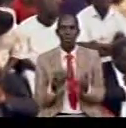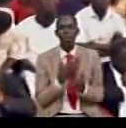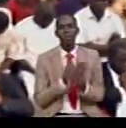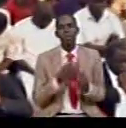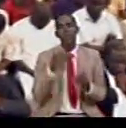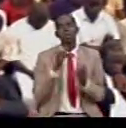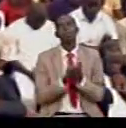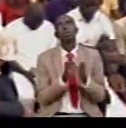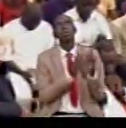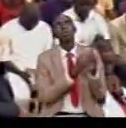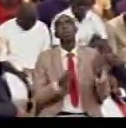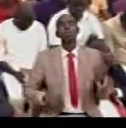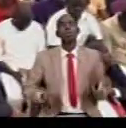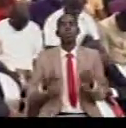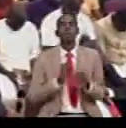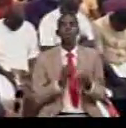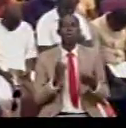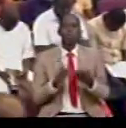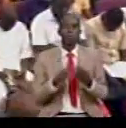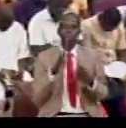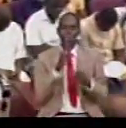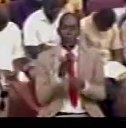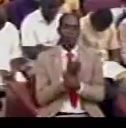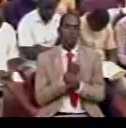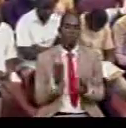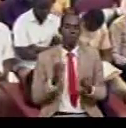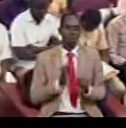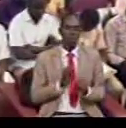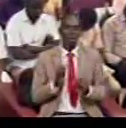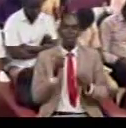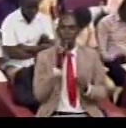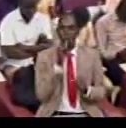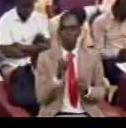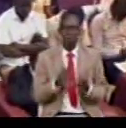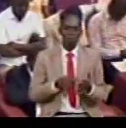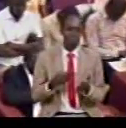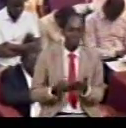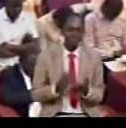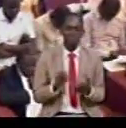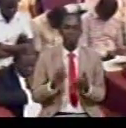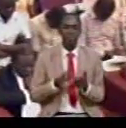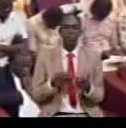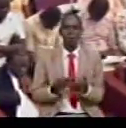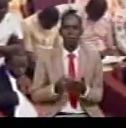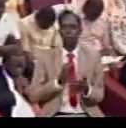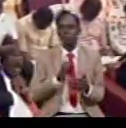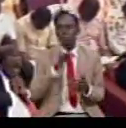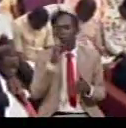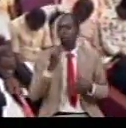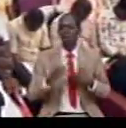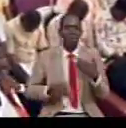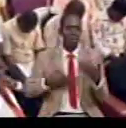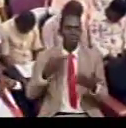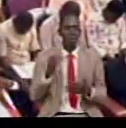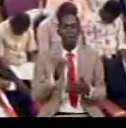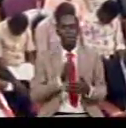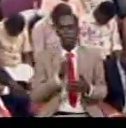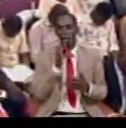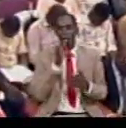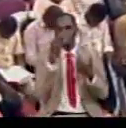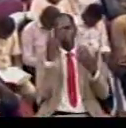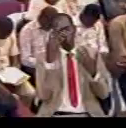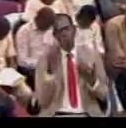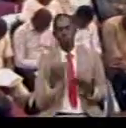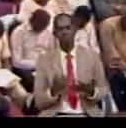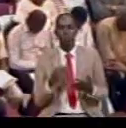saved. See me, I've been falling. I fall into temptation. I'm not happy. I'm sorrowful all the time. Pray and say, God, today